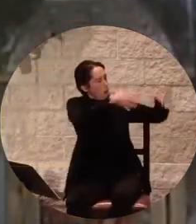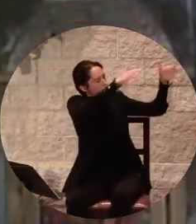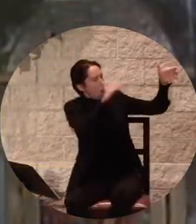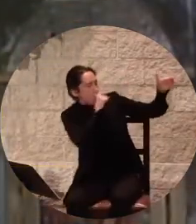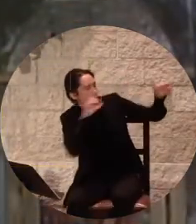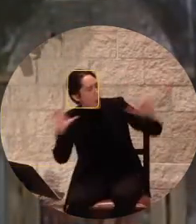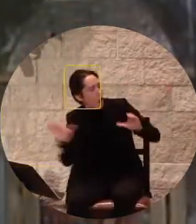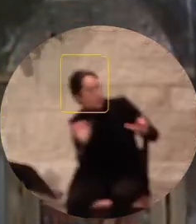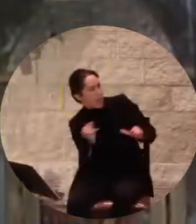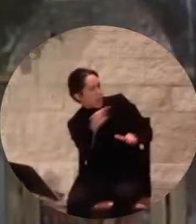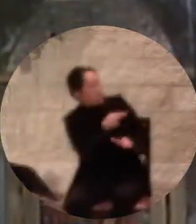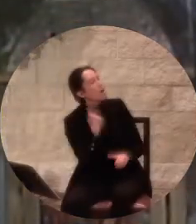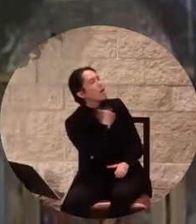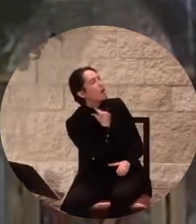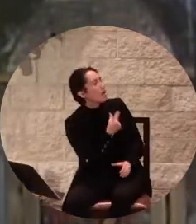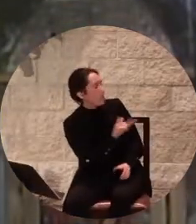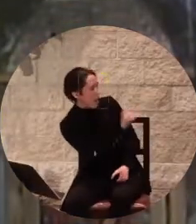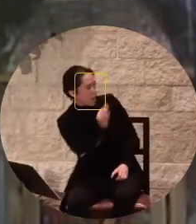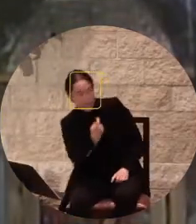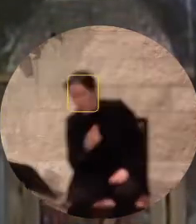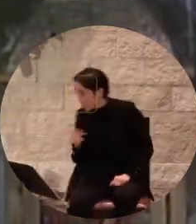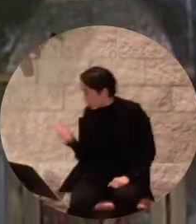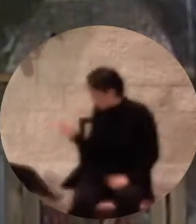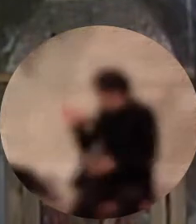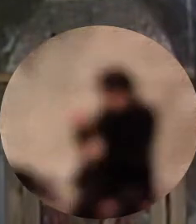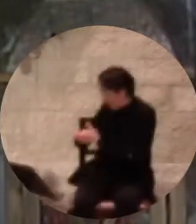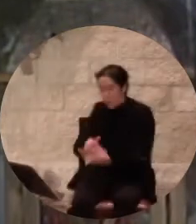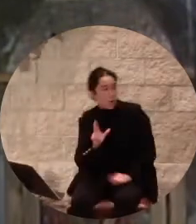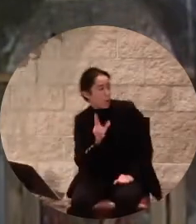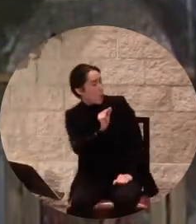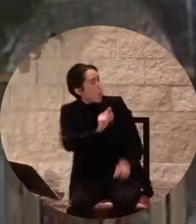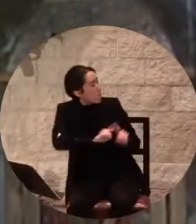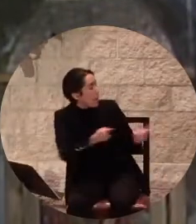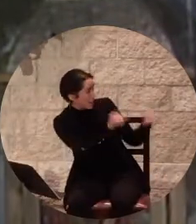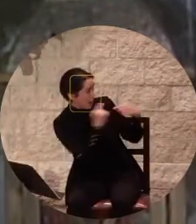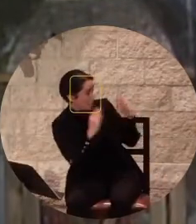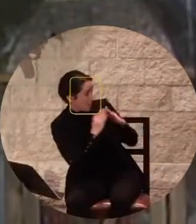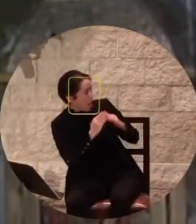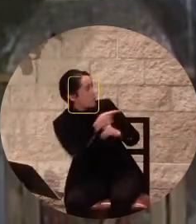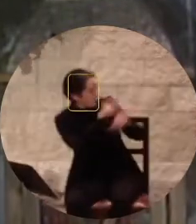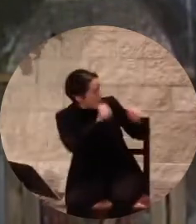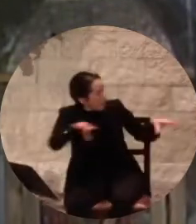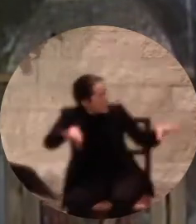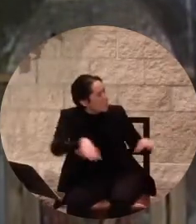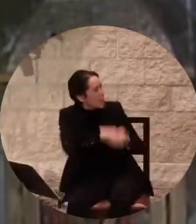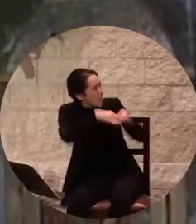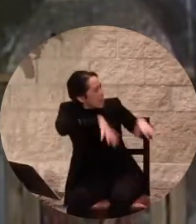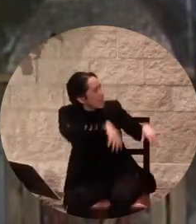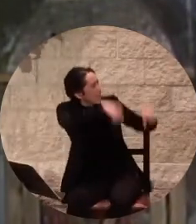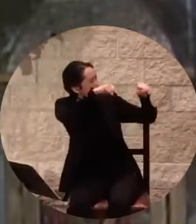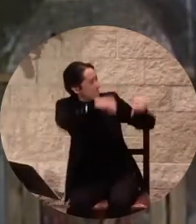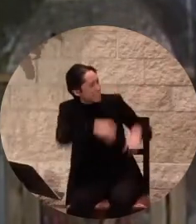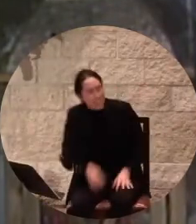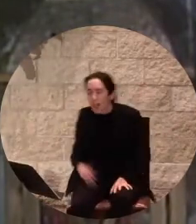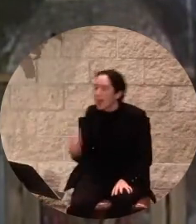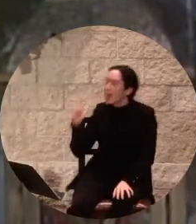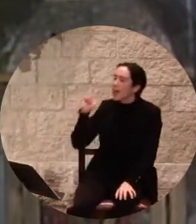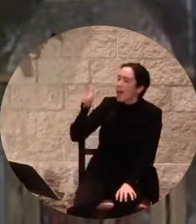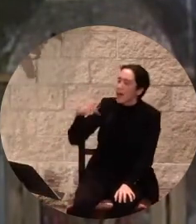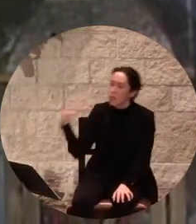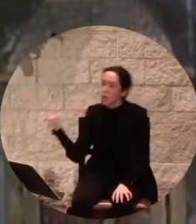Parson Brown. He'll say, are you married? We'll say, no, ma'am. You could do the job while you're in town. Later